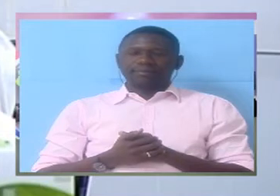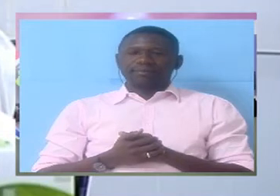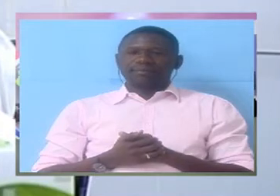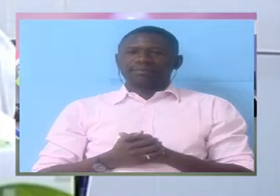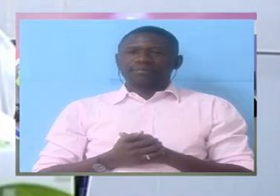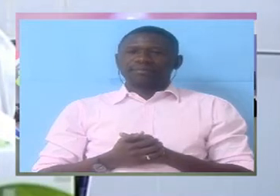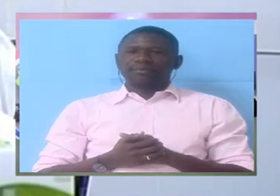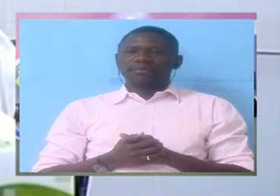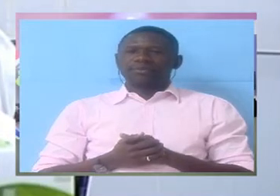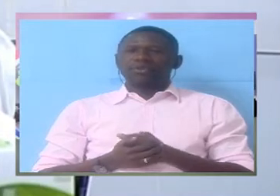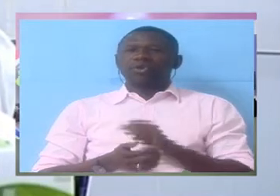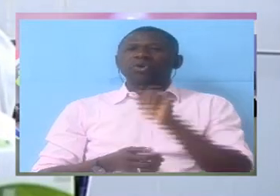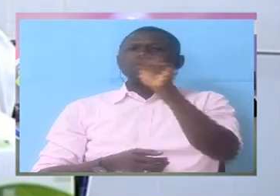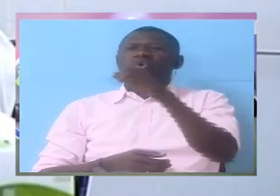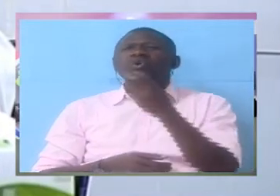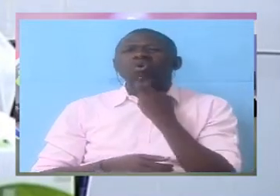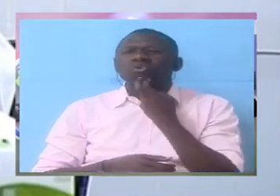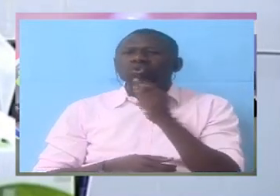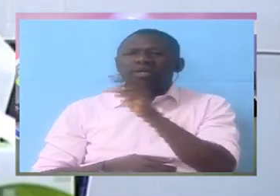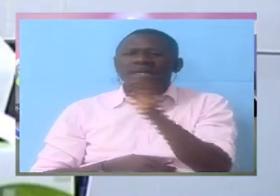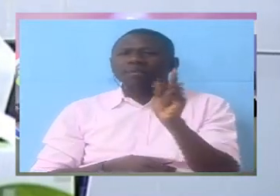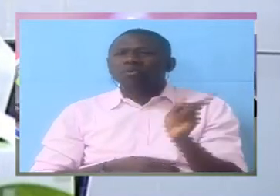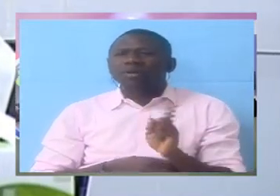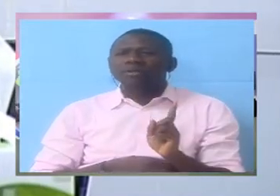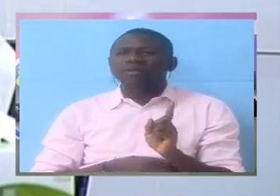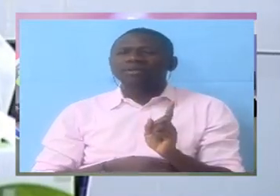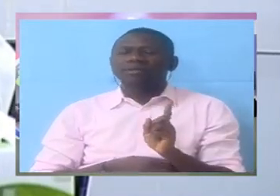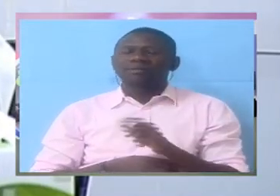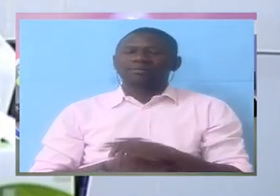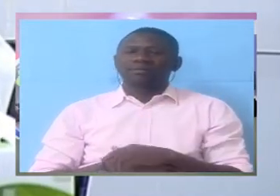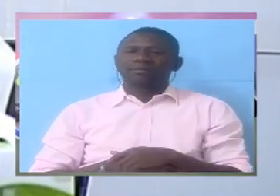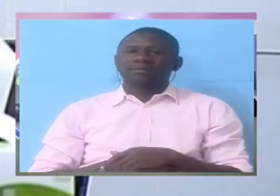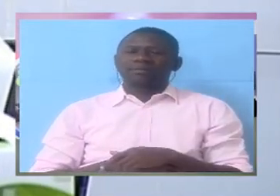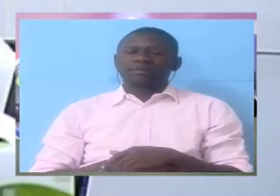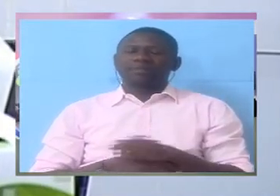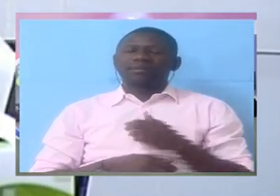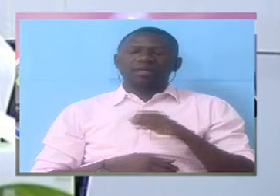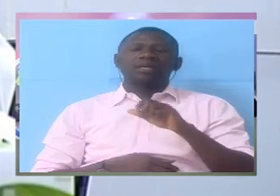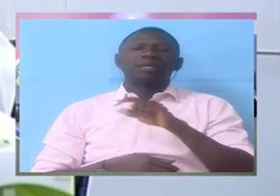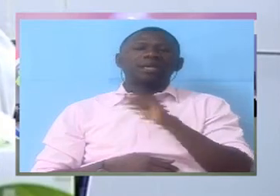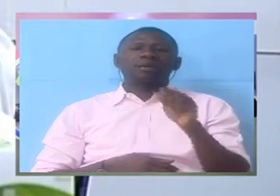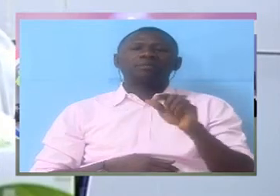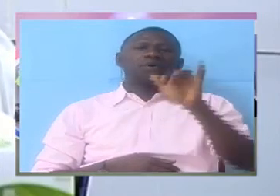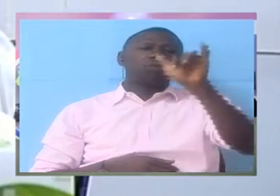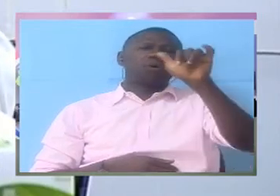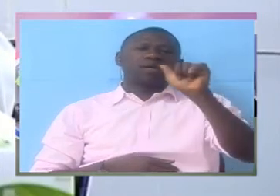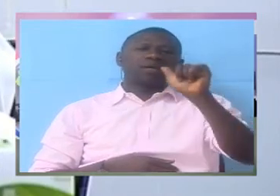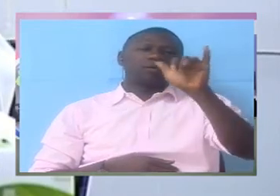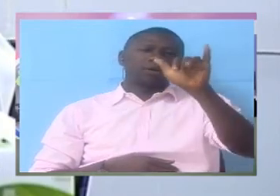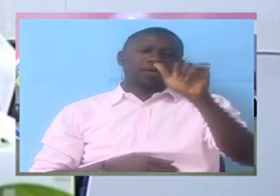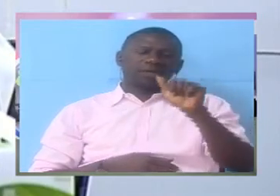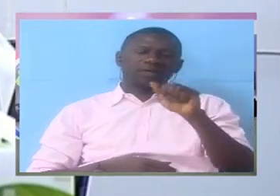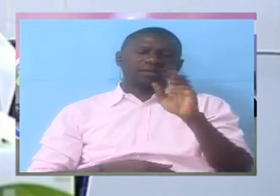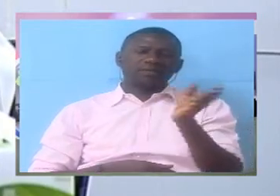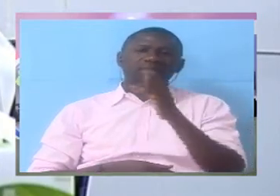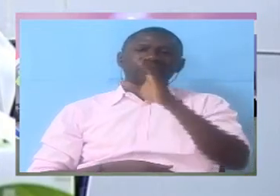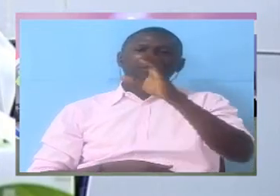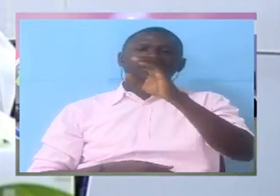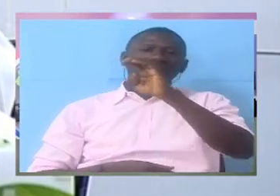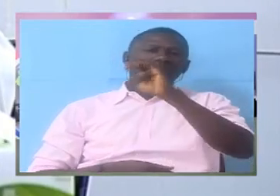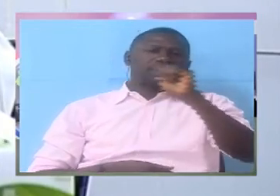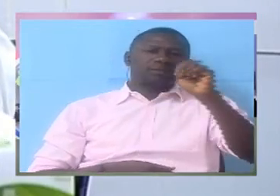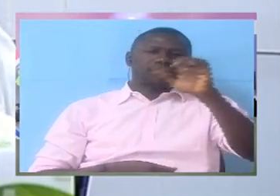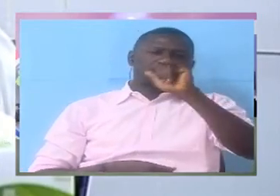minister bunda me mata mansakunda ringola. Todo. Honorable Alhaji Yaya Sise. Honorable Alhaji Yaya Sise.